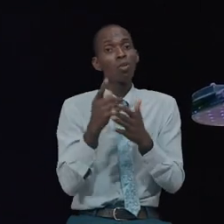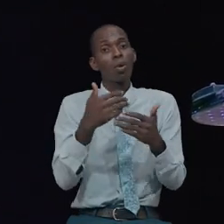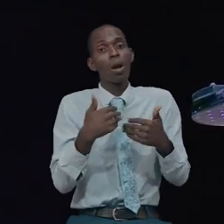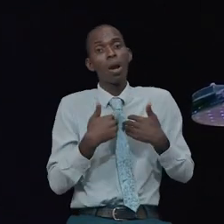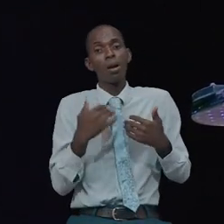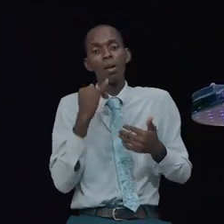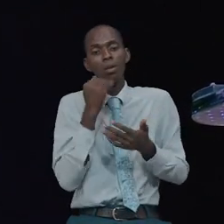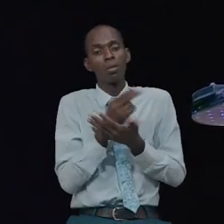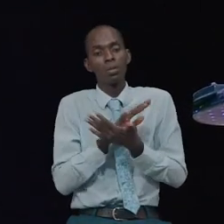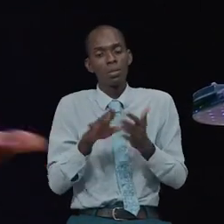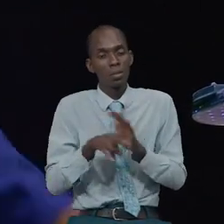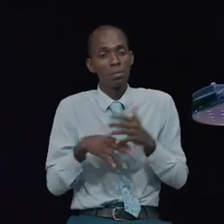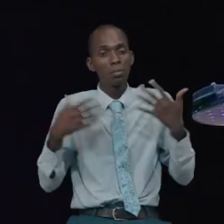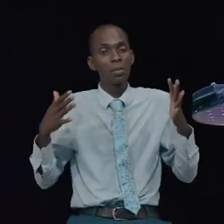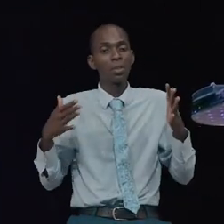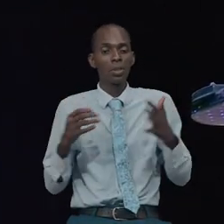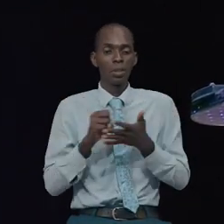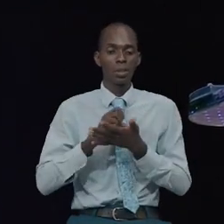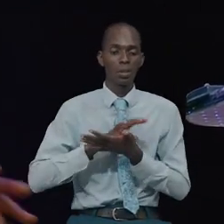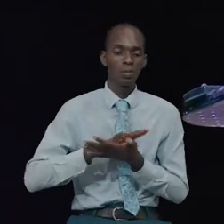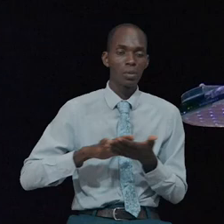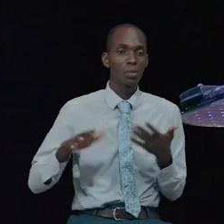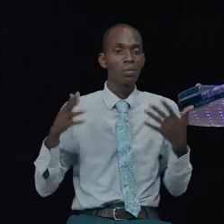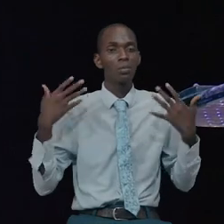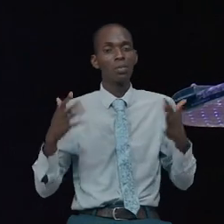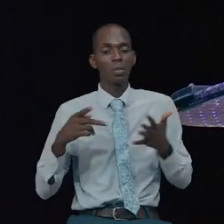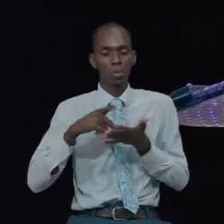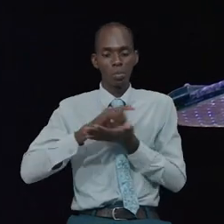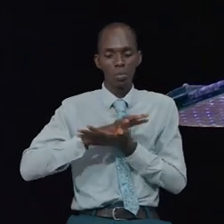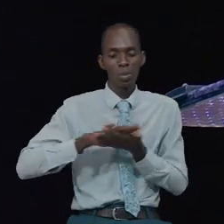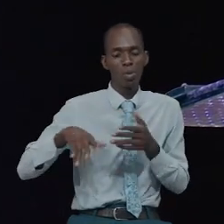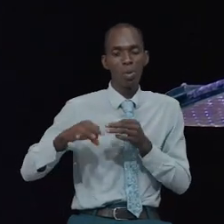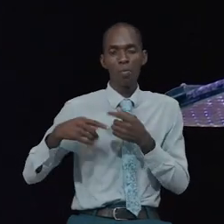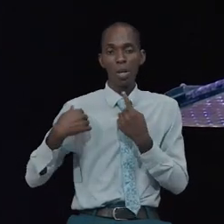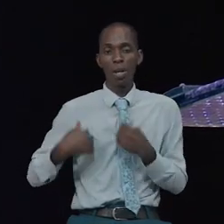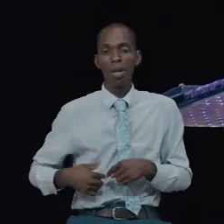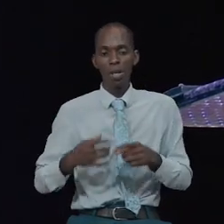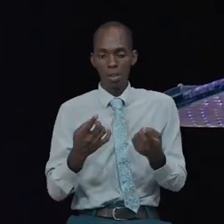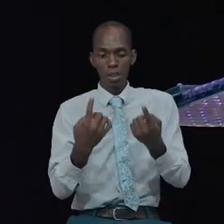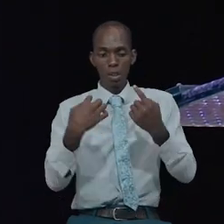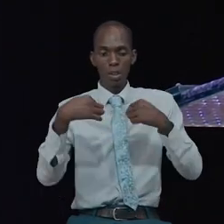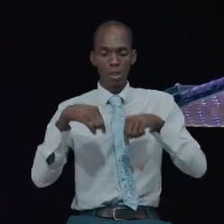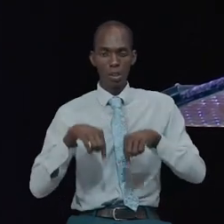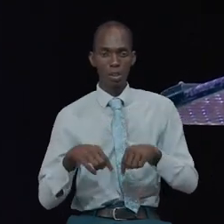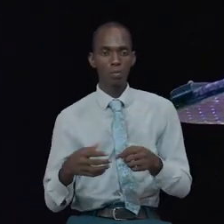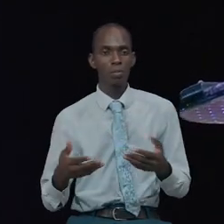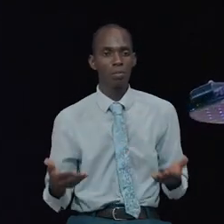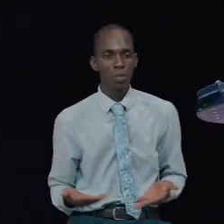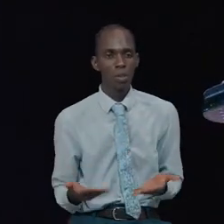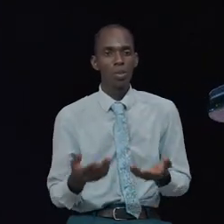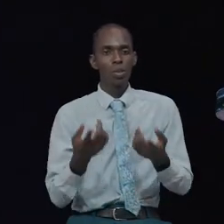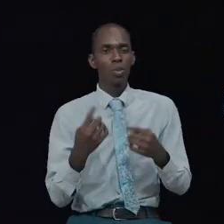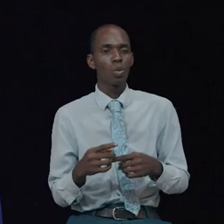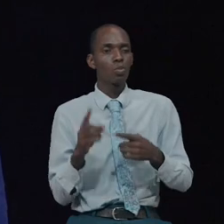have is sanctification, all you have is the purity of heart, and then you come into an assembly, you come